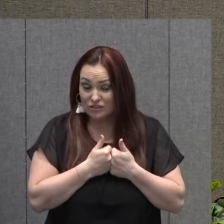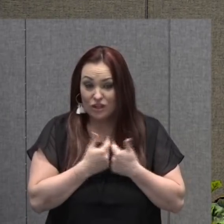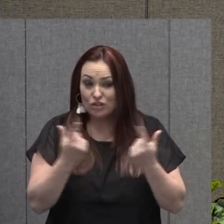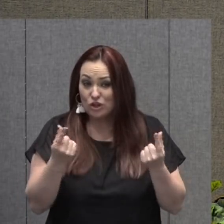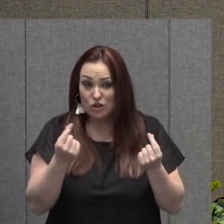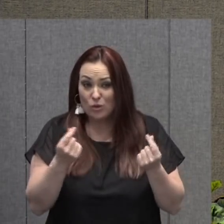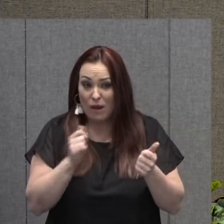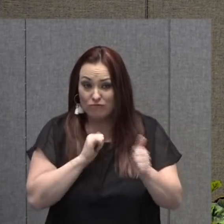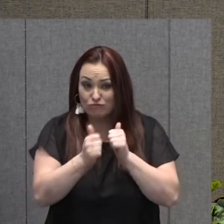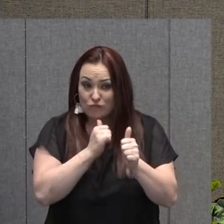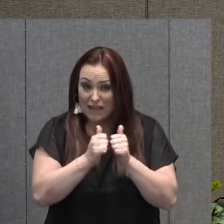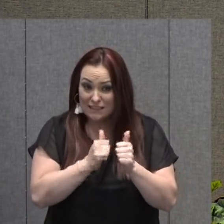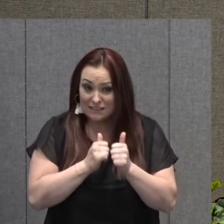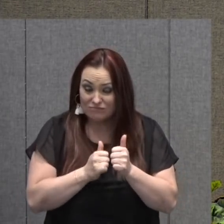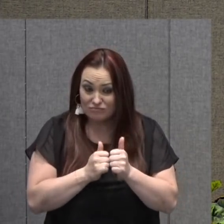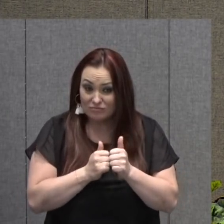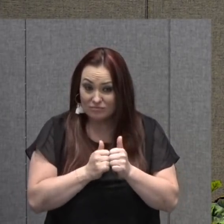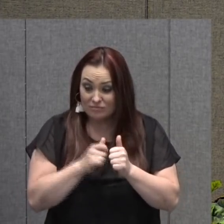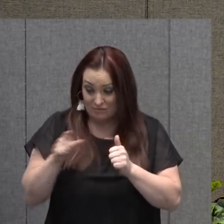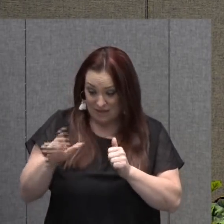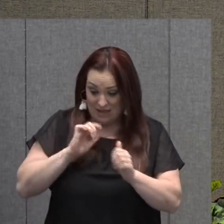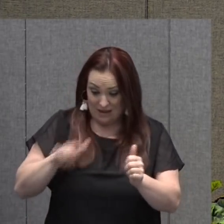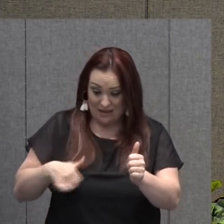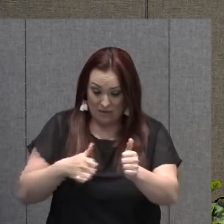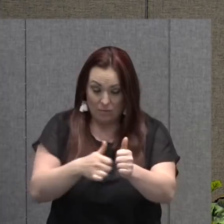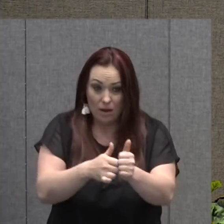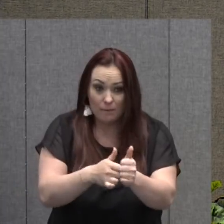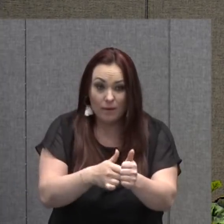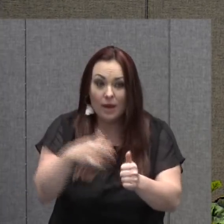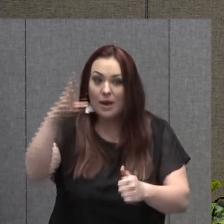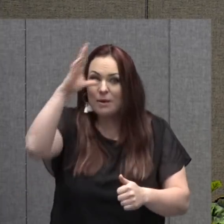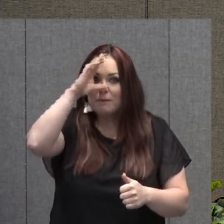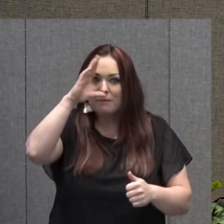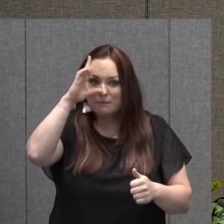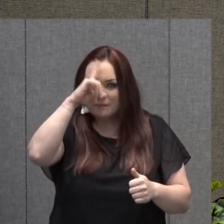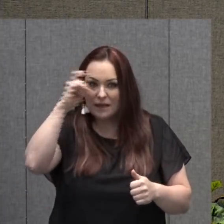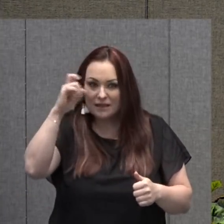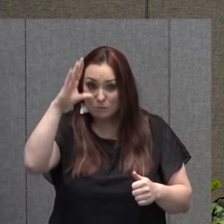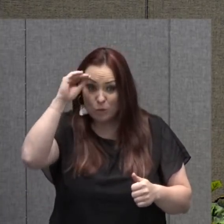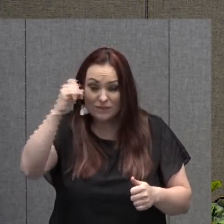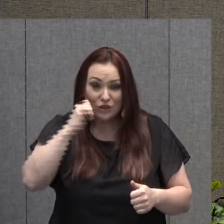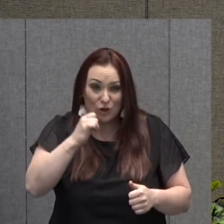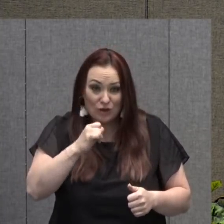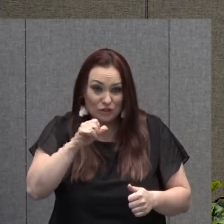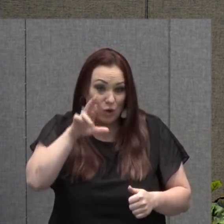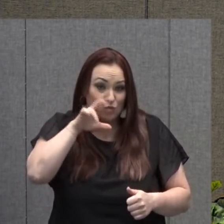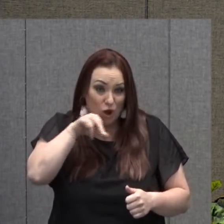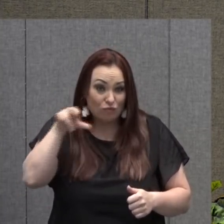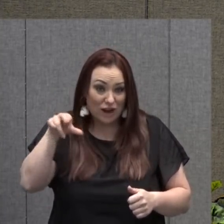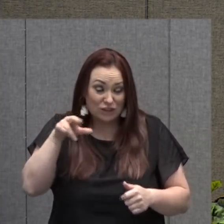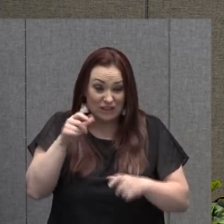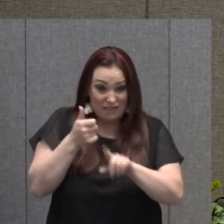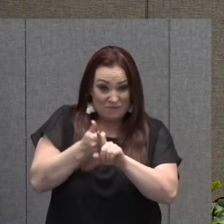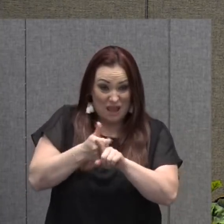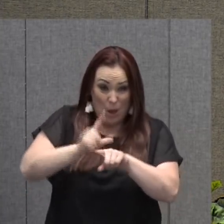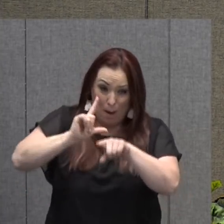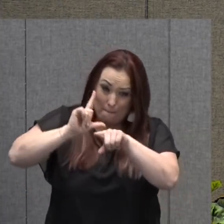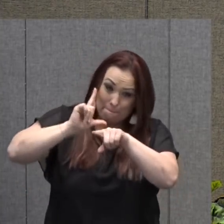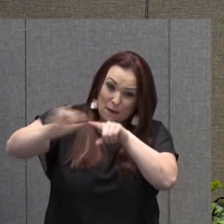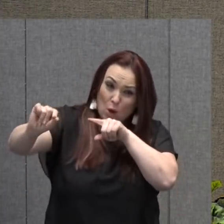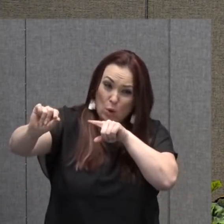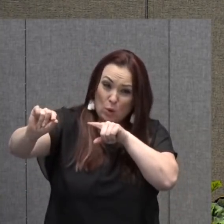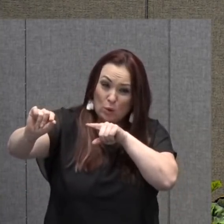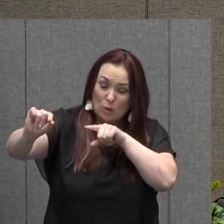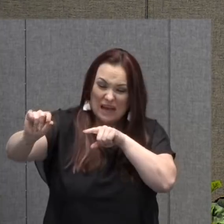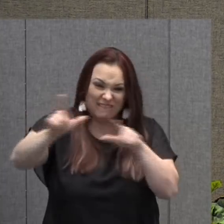to see if he could keep up. Because boys and girls, what are roadrunners? They're fast, right? They're the fastest